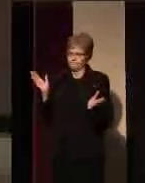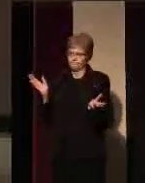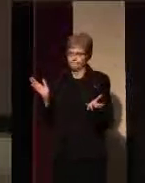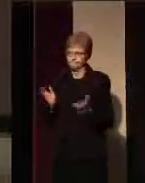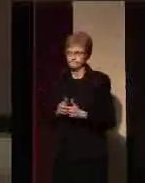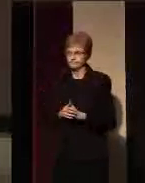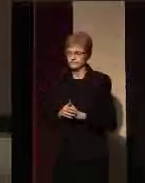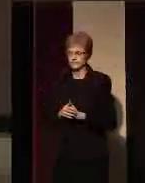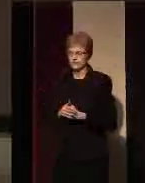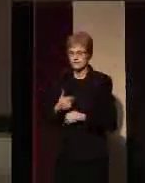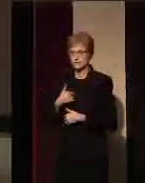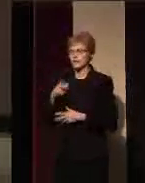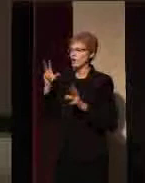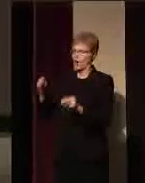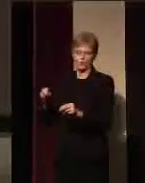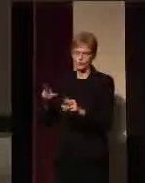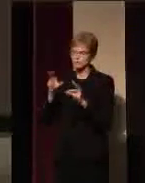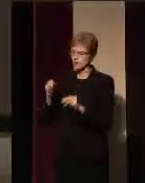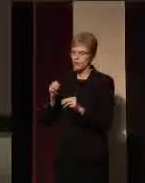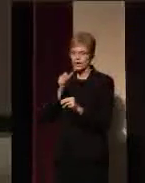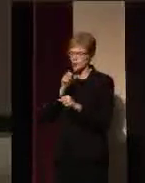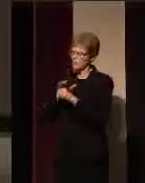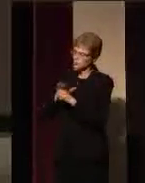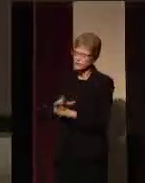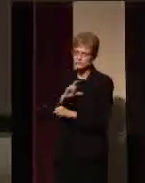No, for me, it's a no.